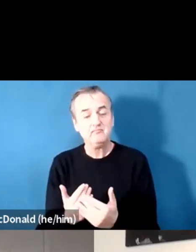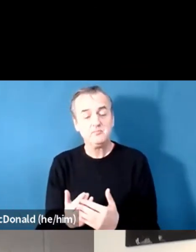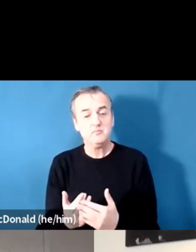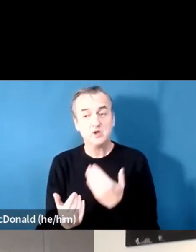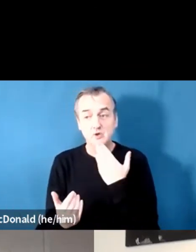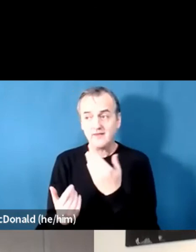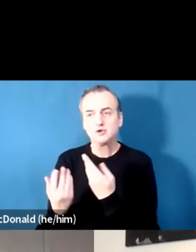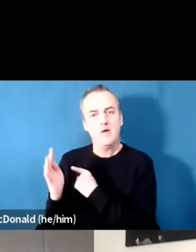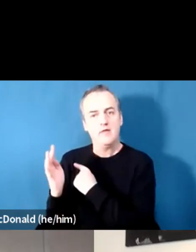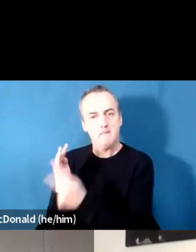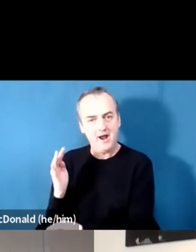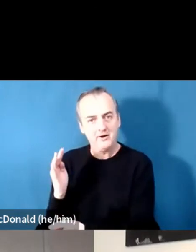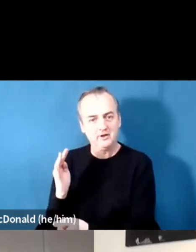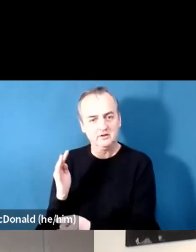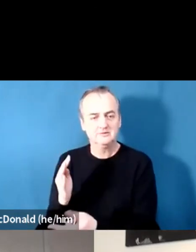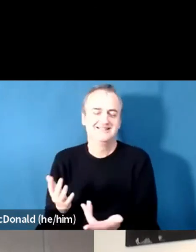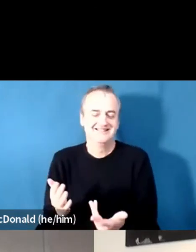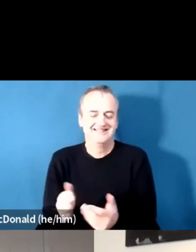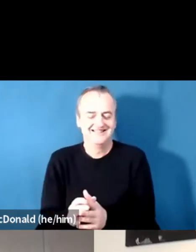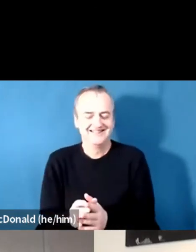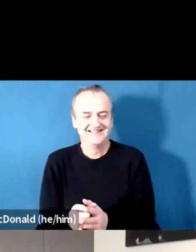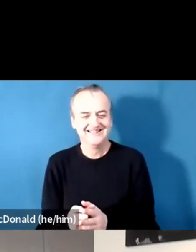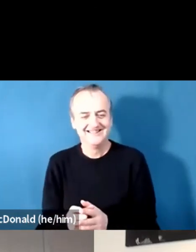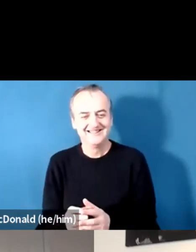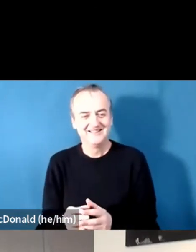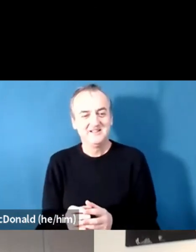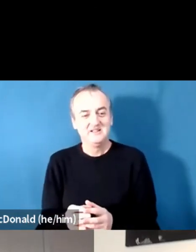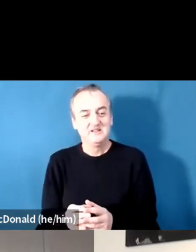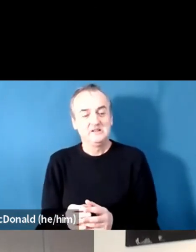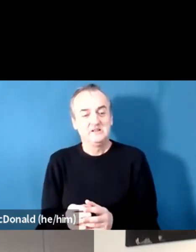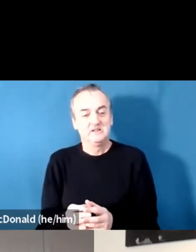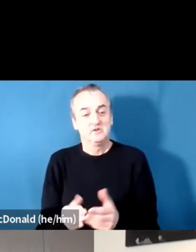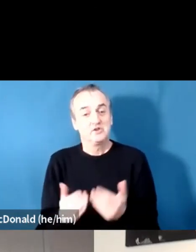Max, and Alex, absolutely. Thanks for joining us.